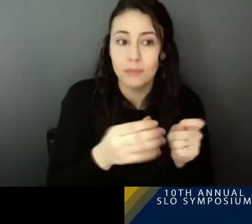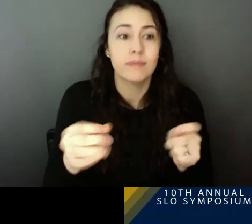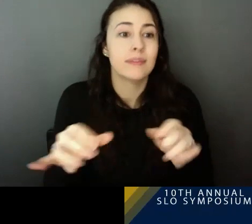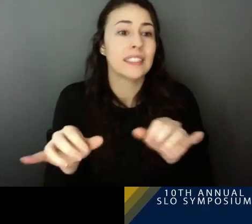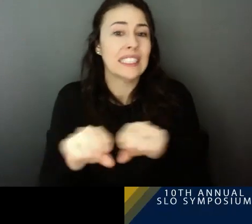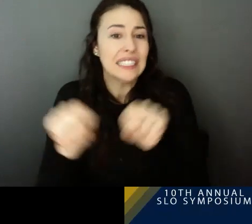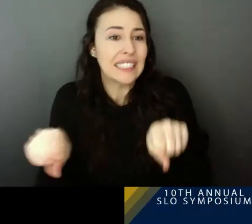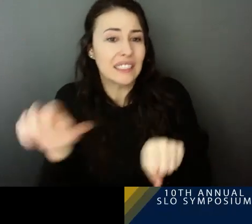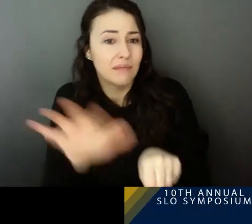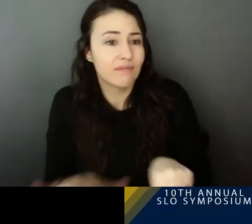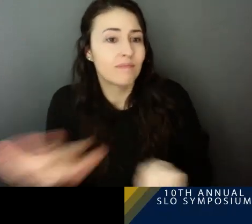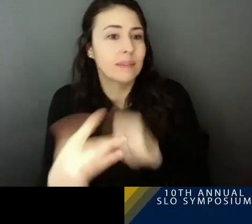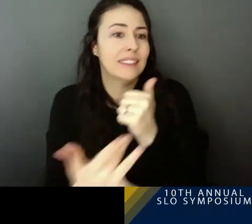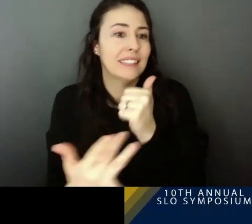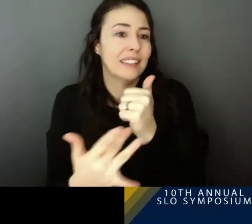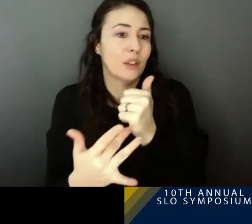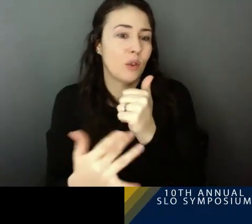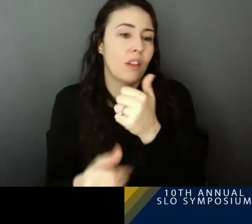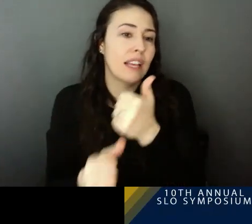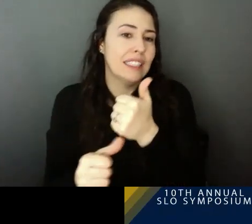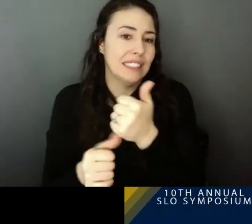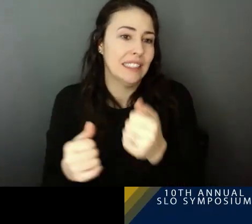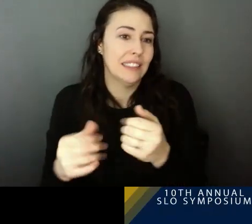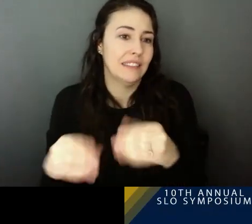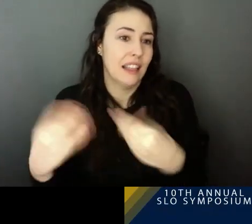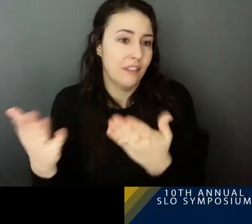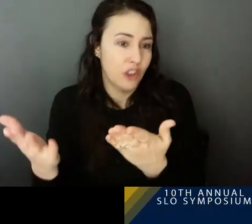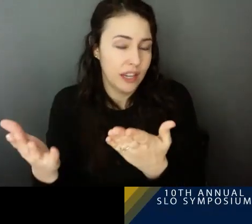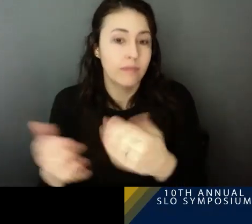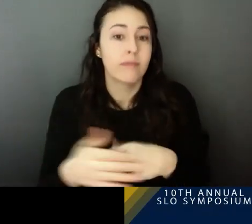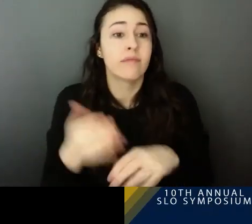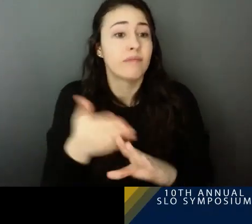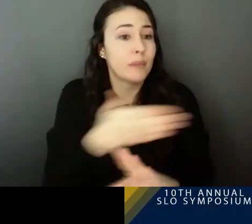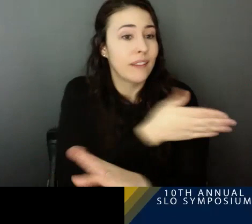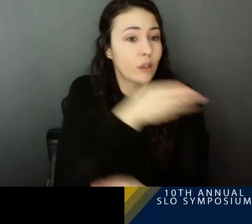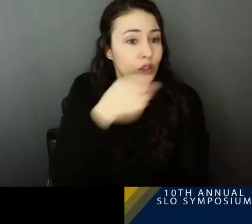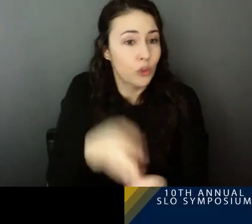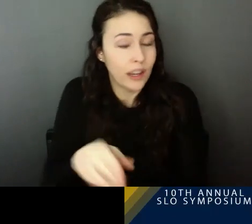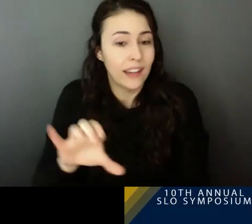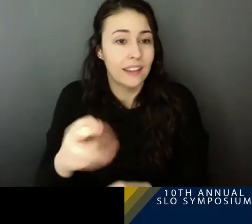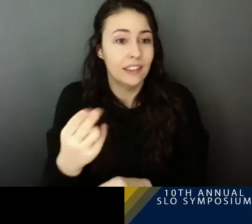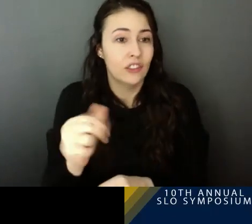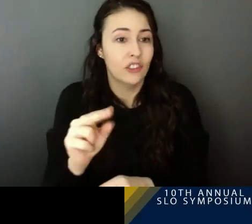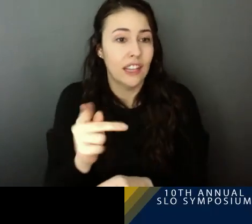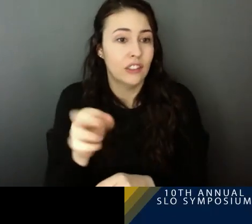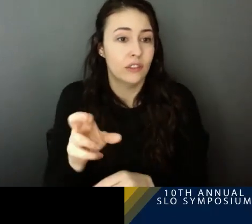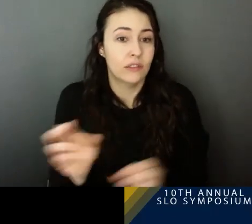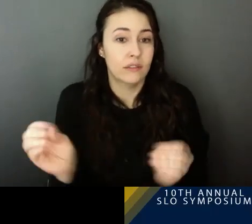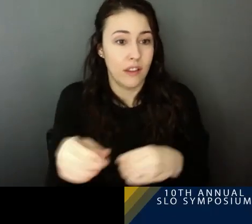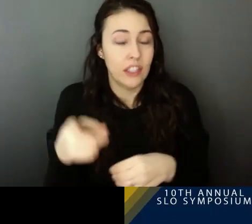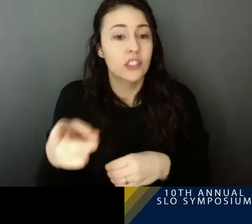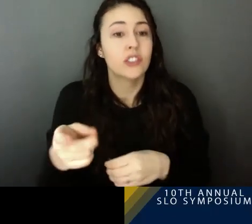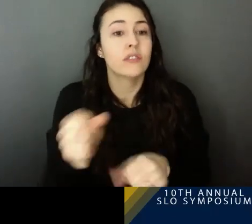technical assistance delivery. Prior to joining the Chancellor's office in 2020, Dr. Lowe served as an associate professor